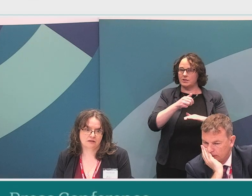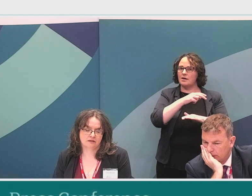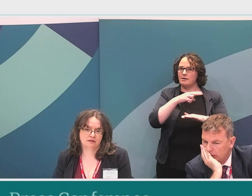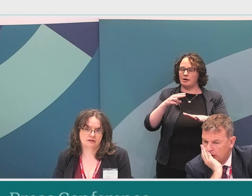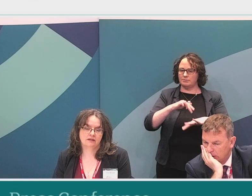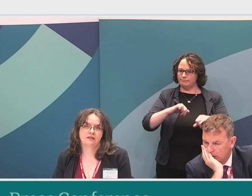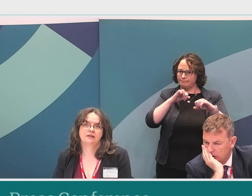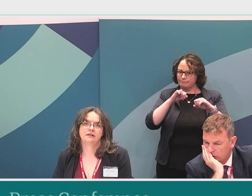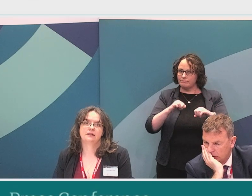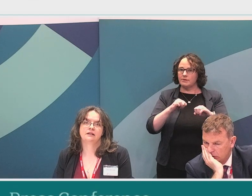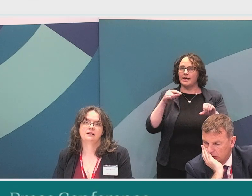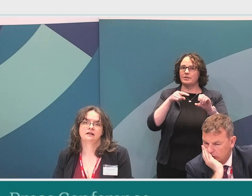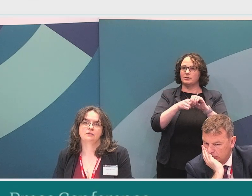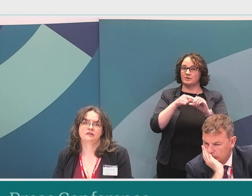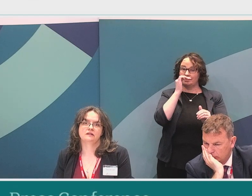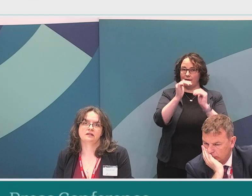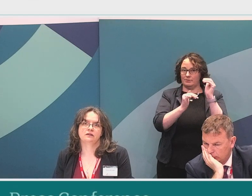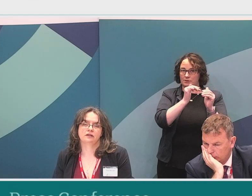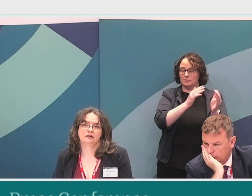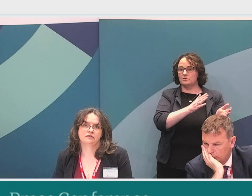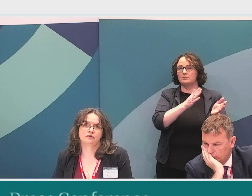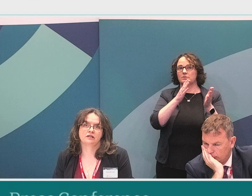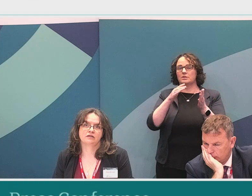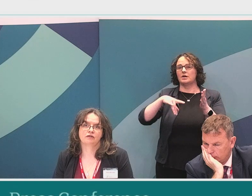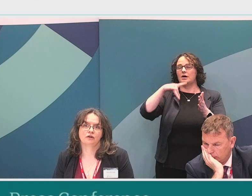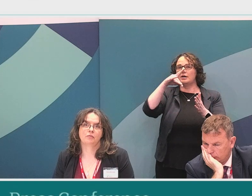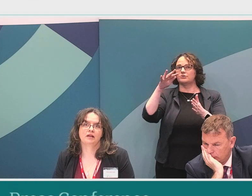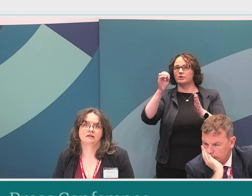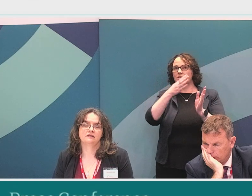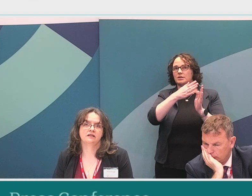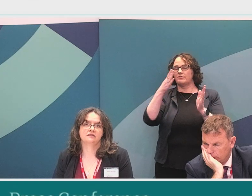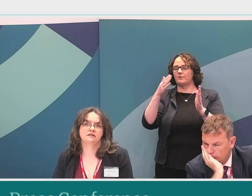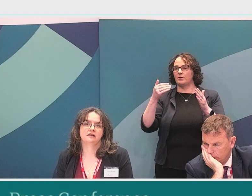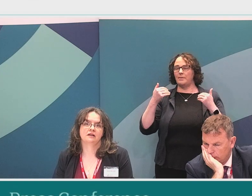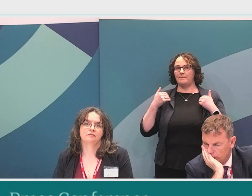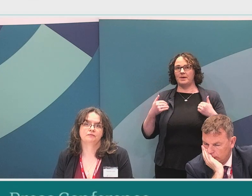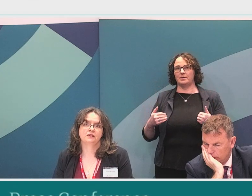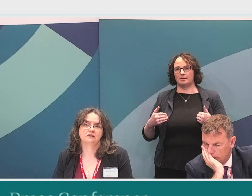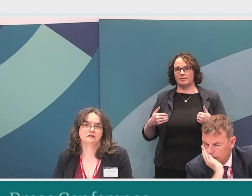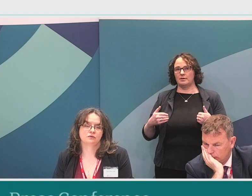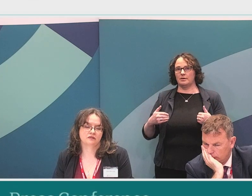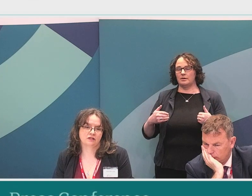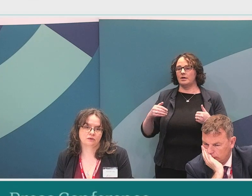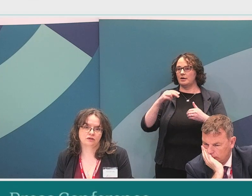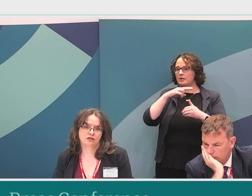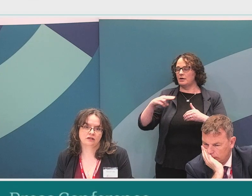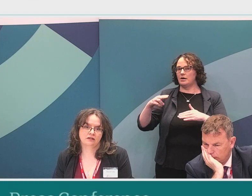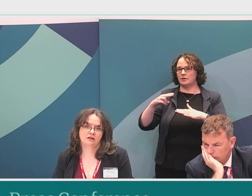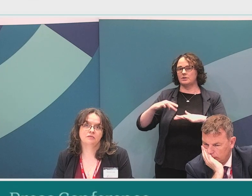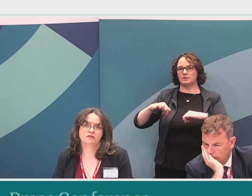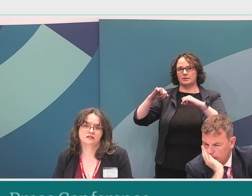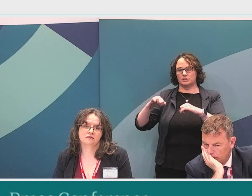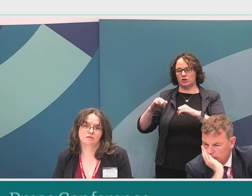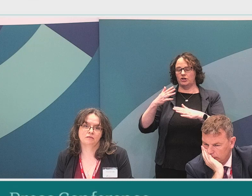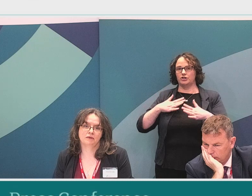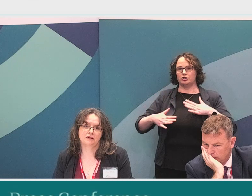adult. And we can see here the highest rate for males is non-consensual sexual touching, at